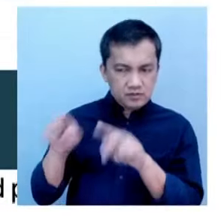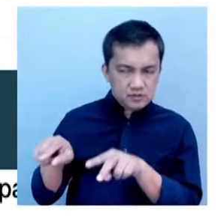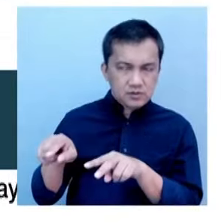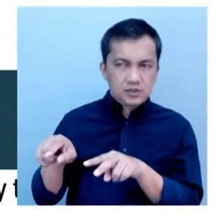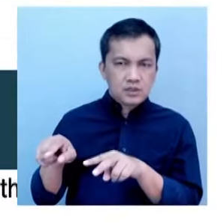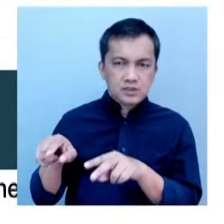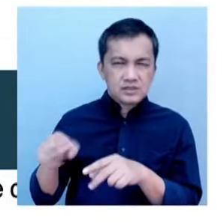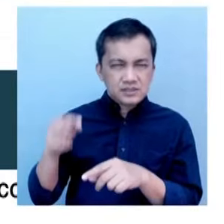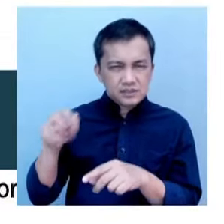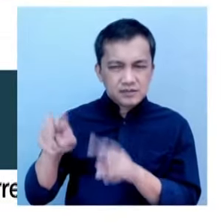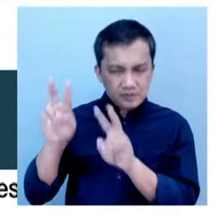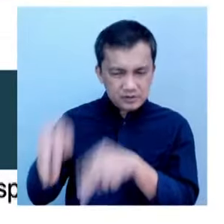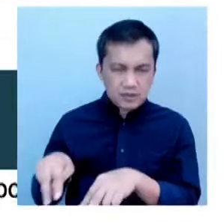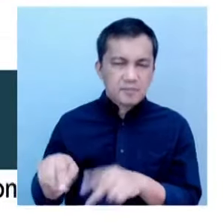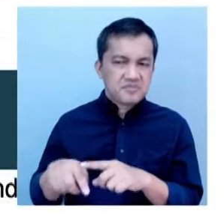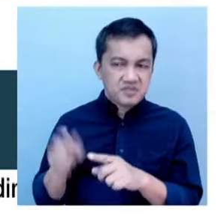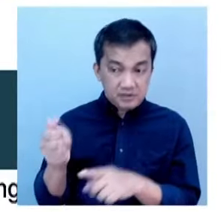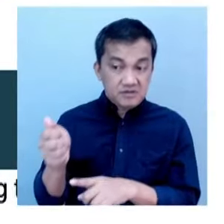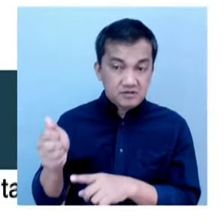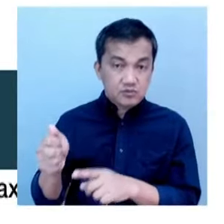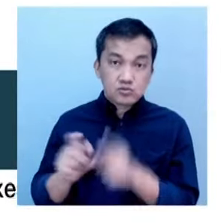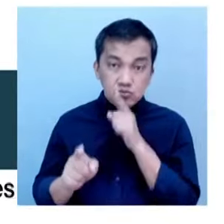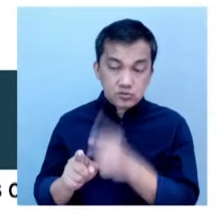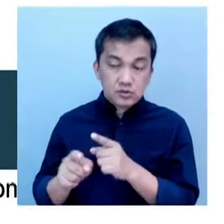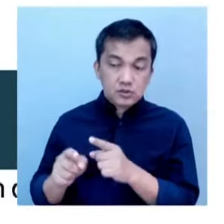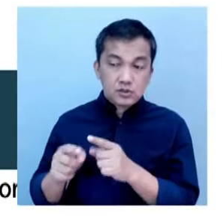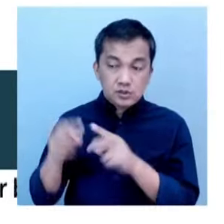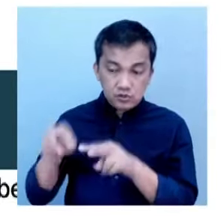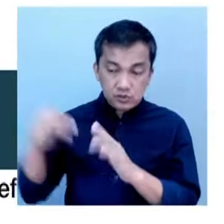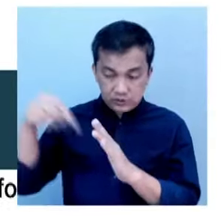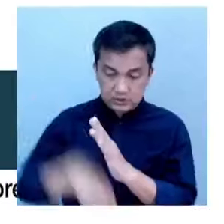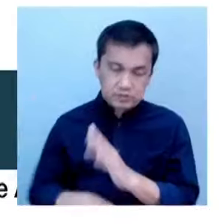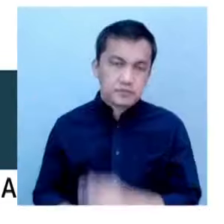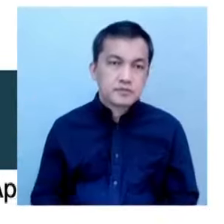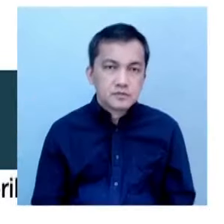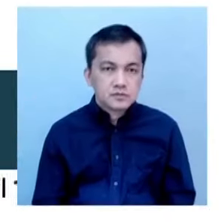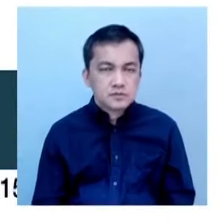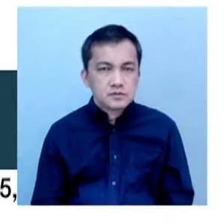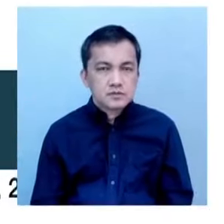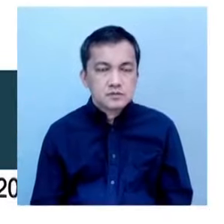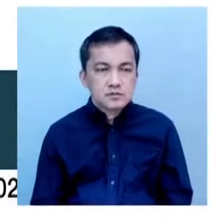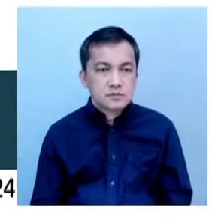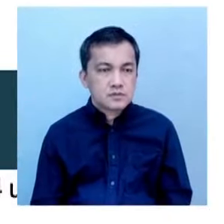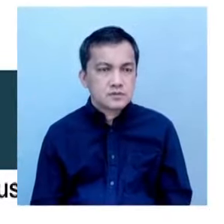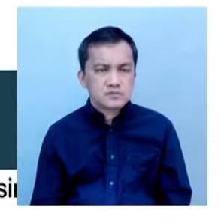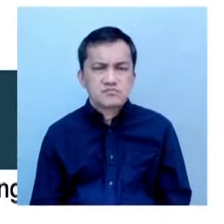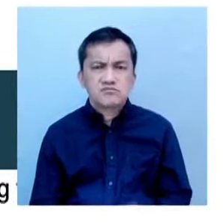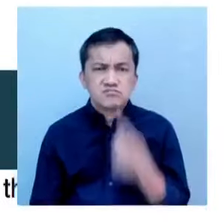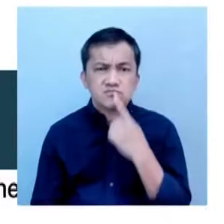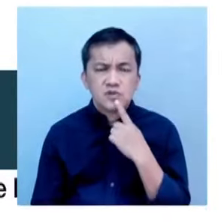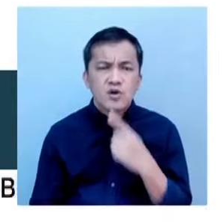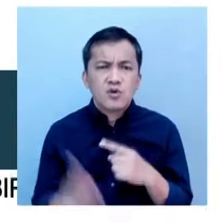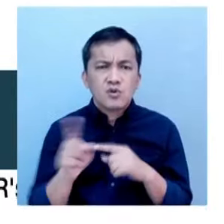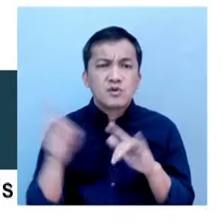into this. And what are the possible sanctions for those who were responsible for doing this, Congressman?